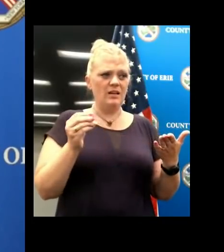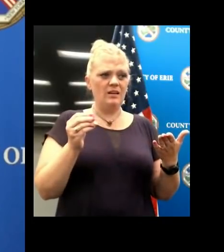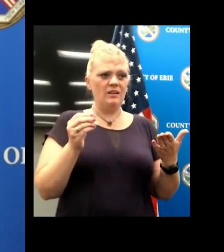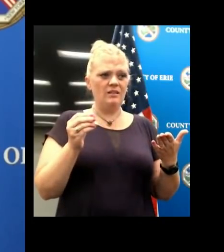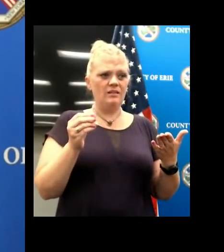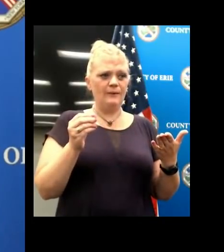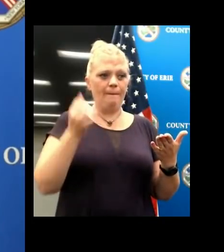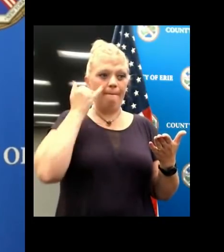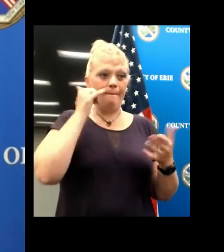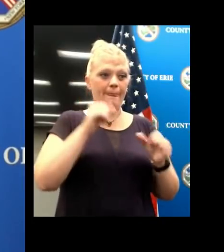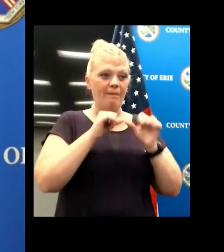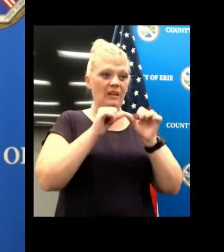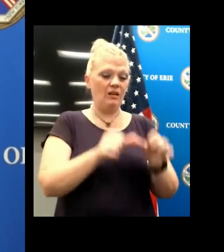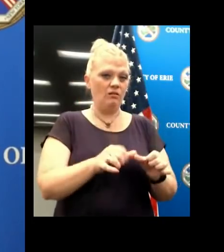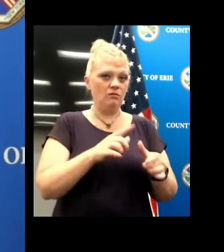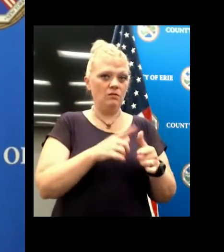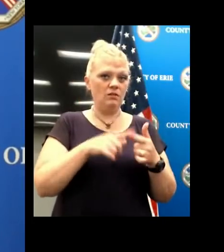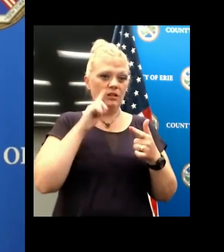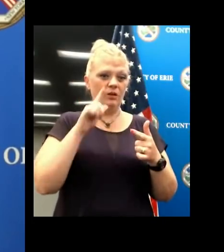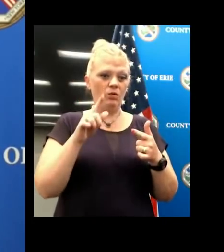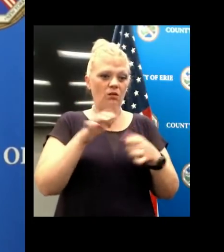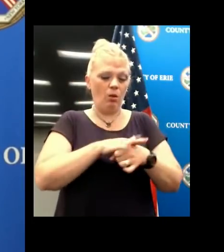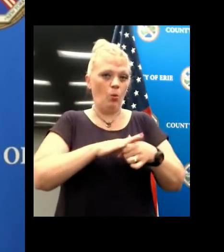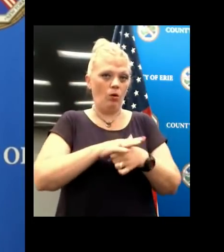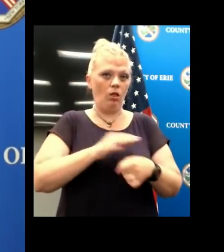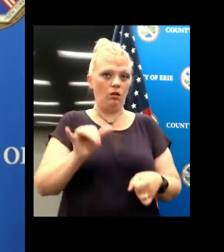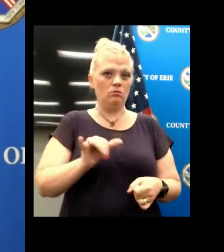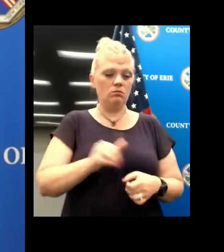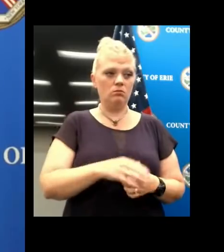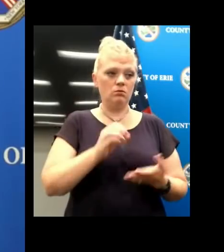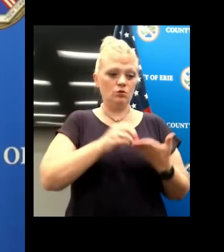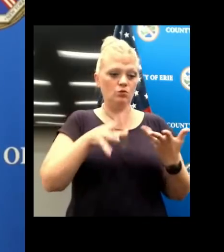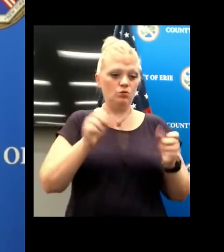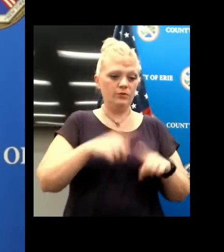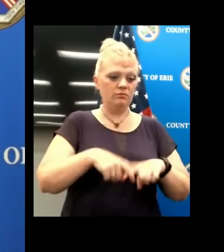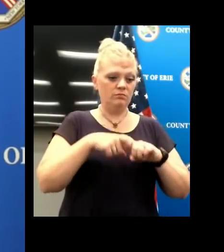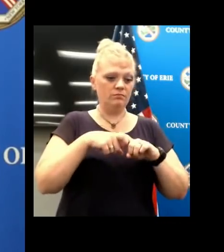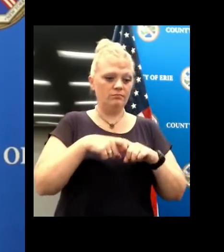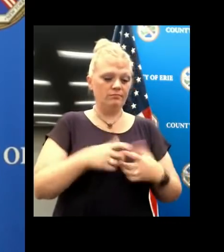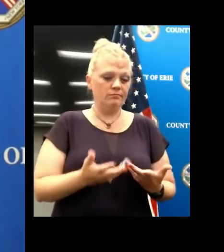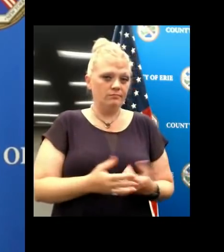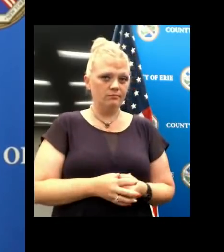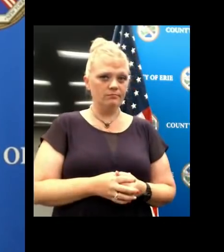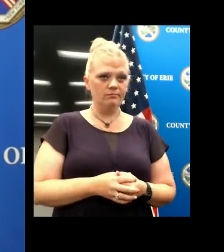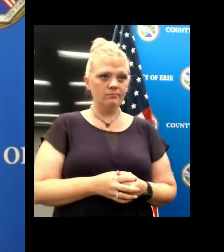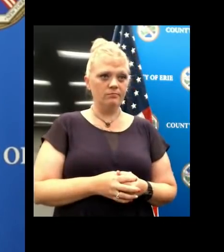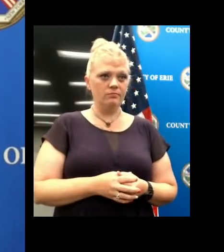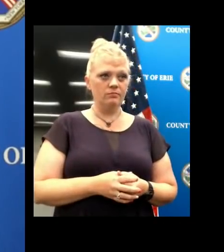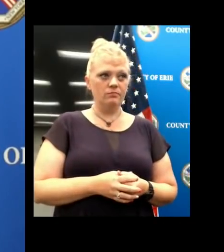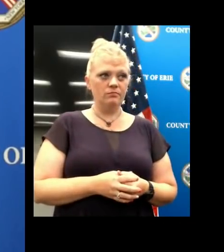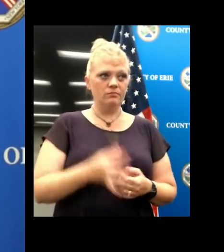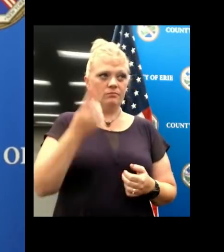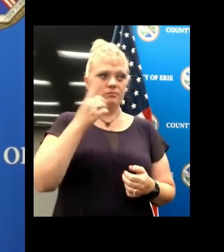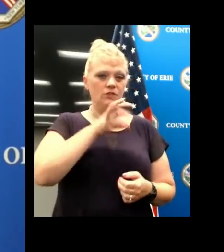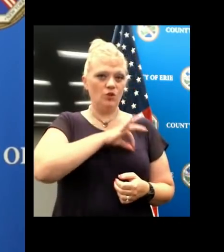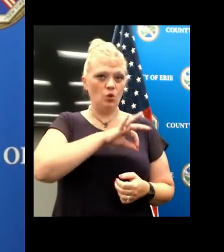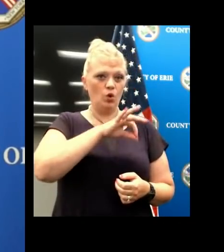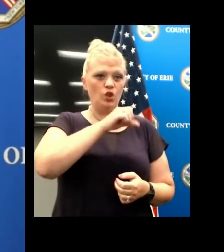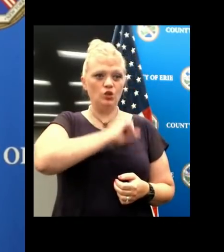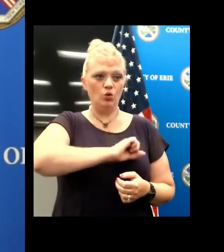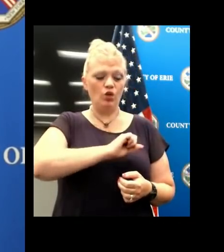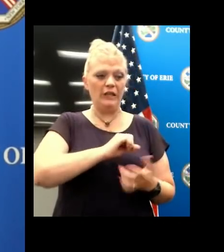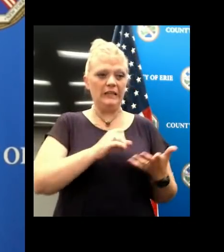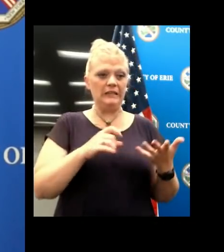it continues, they're going to take action locally. Students could be suspended. For fraternities and